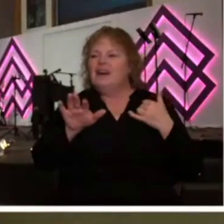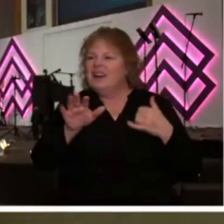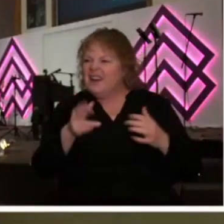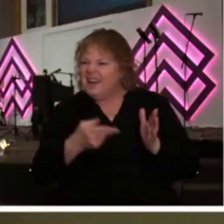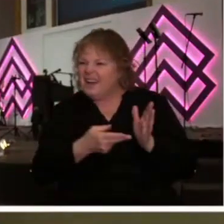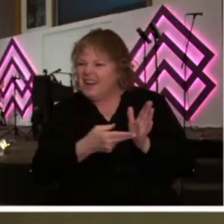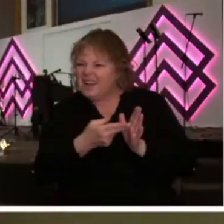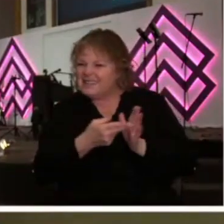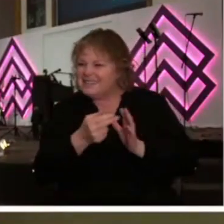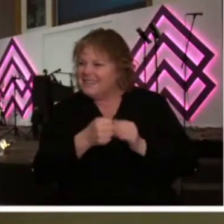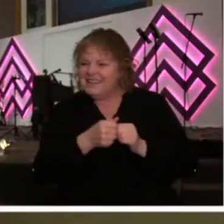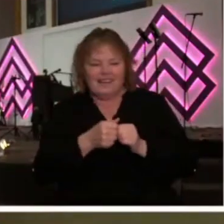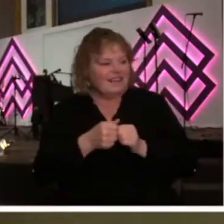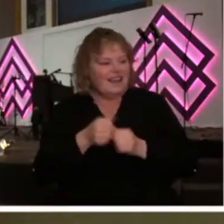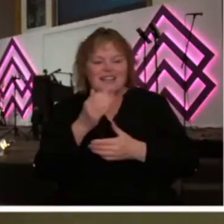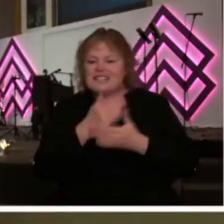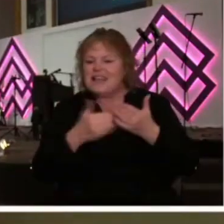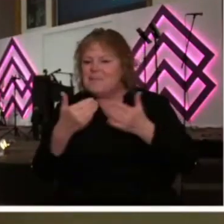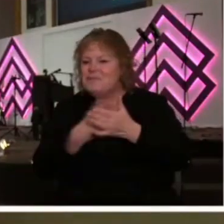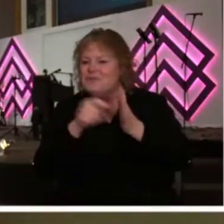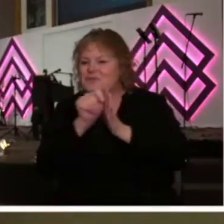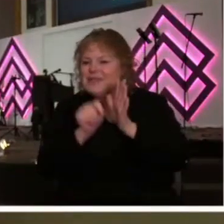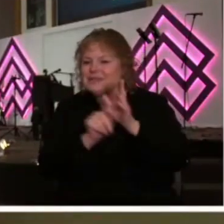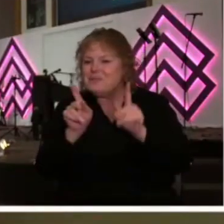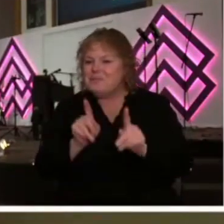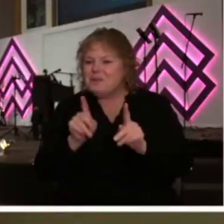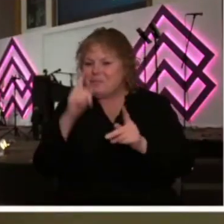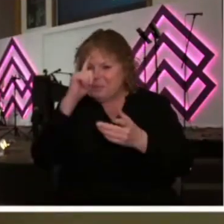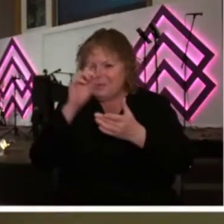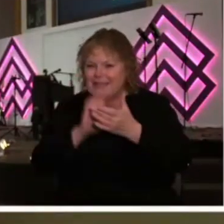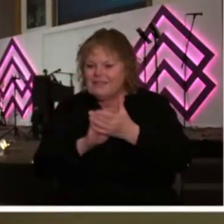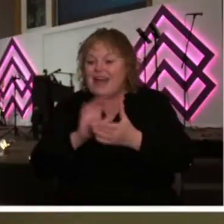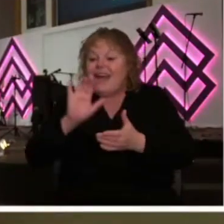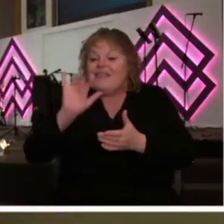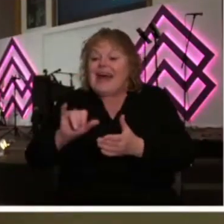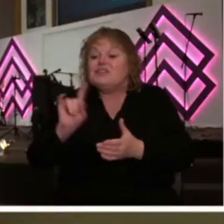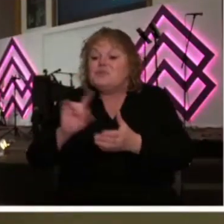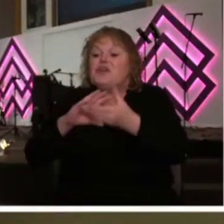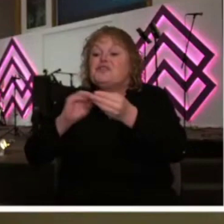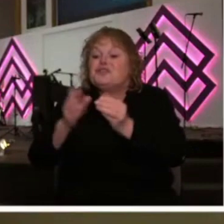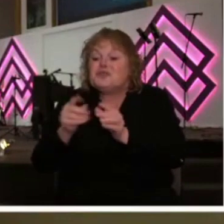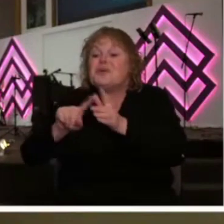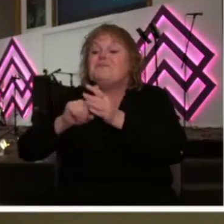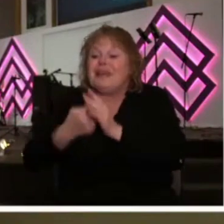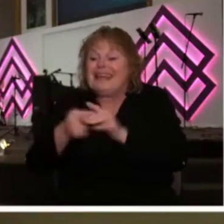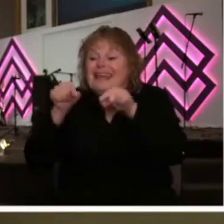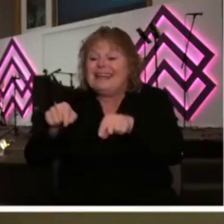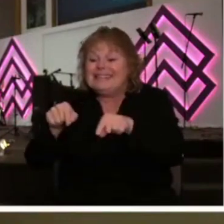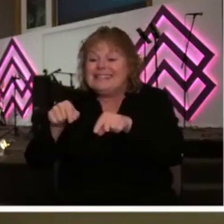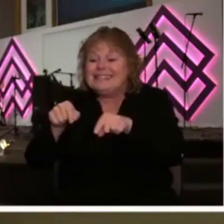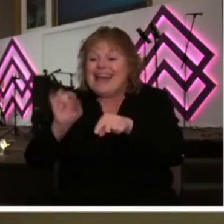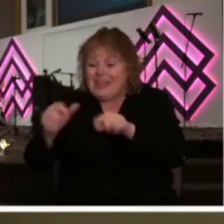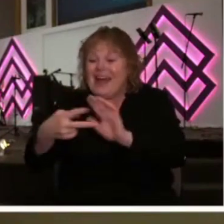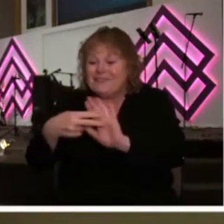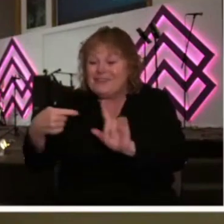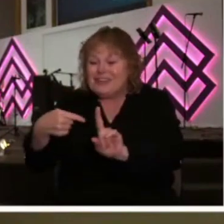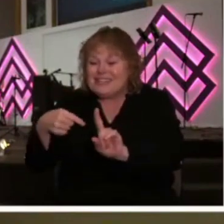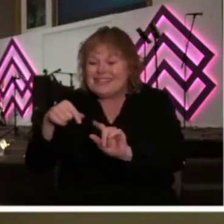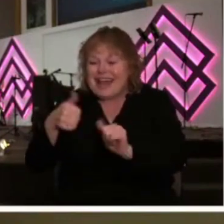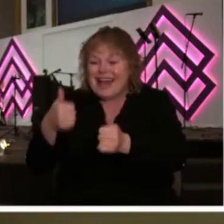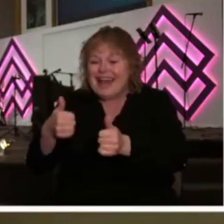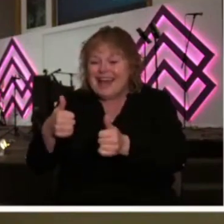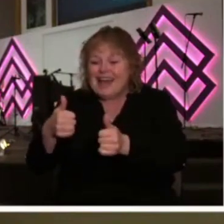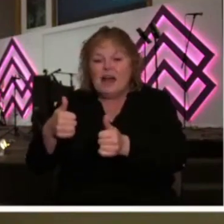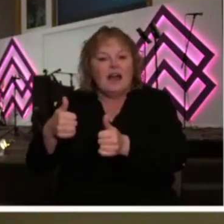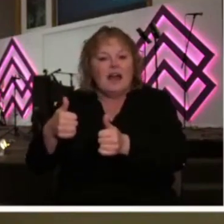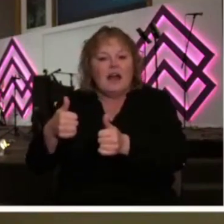there are those of us New Testament people that believe that this is where the story begins. However old we were when we came to the realization